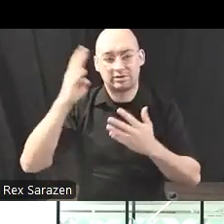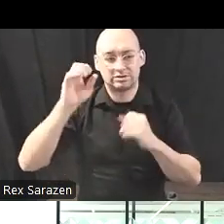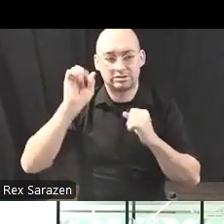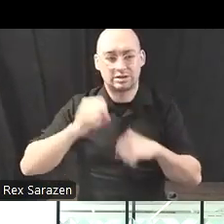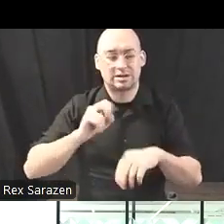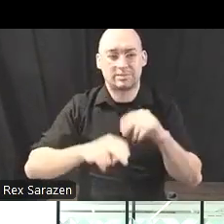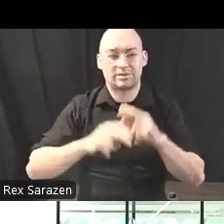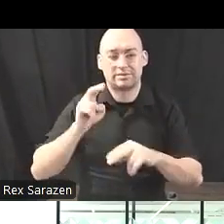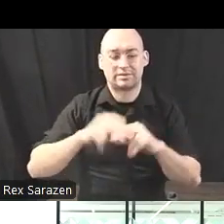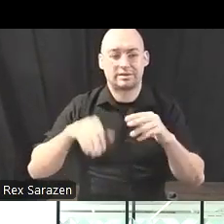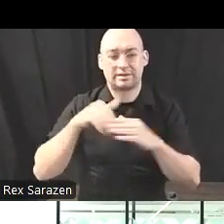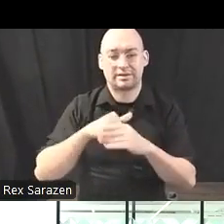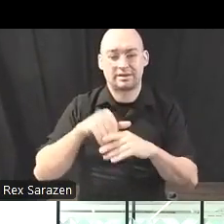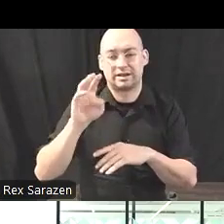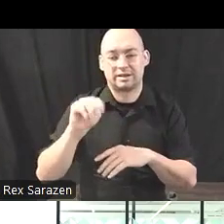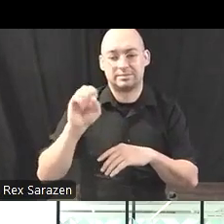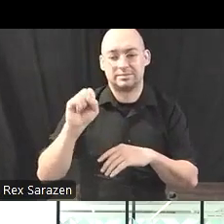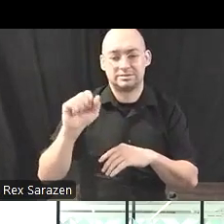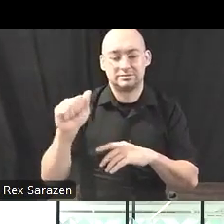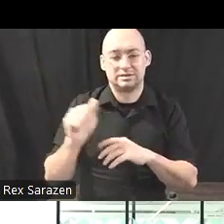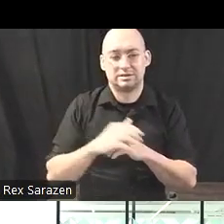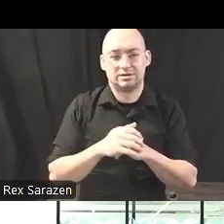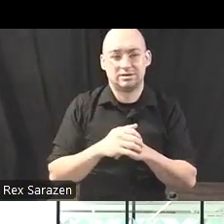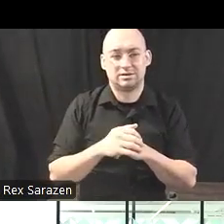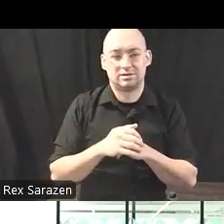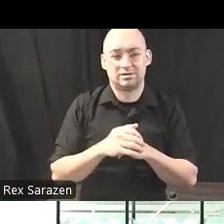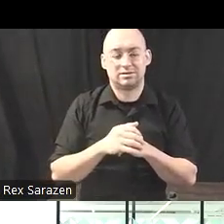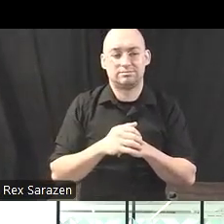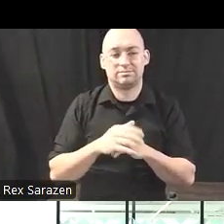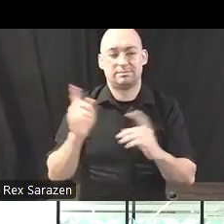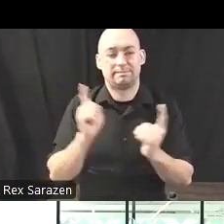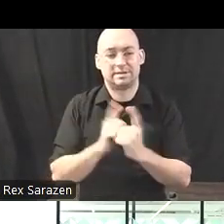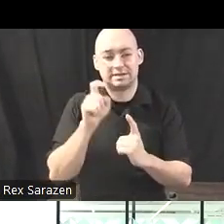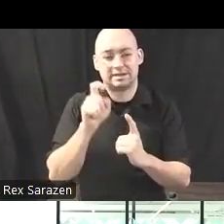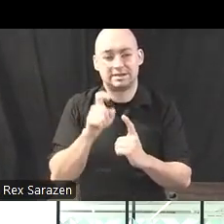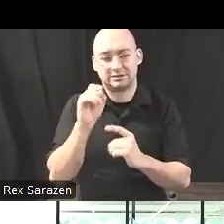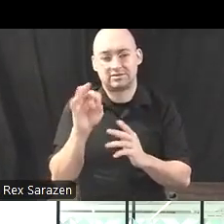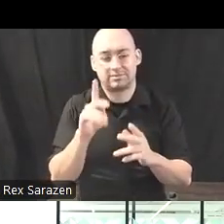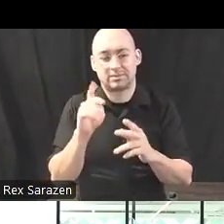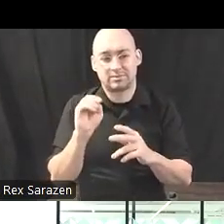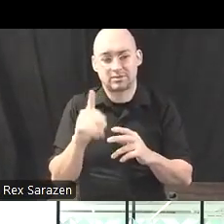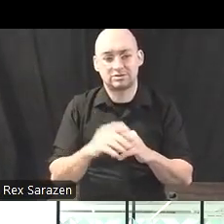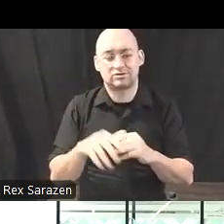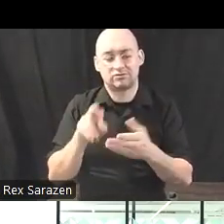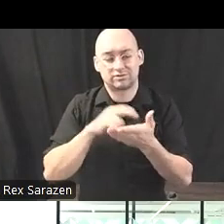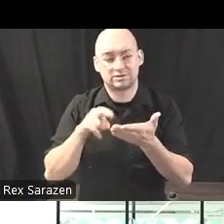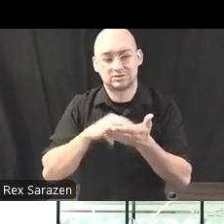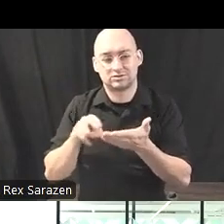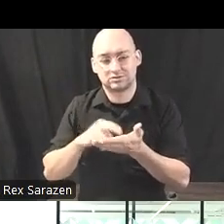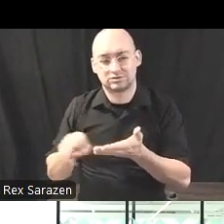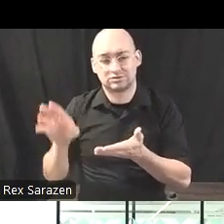the EMSA that meet the needs of this population. Research and evaluating approaches to support and